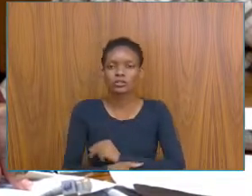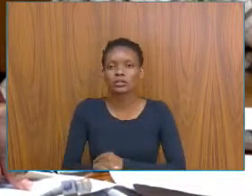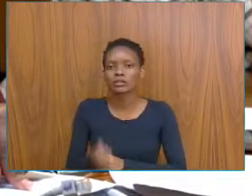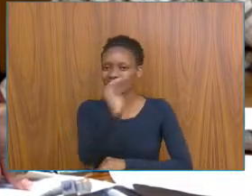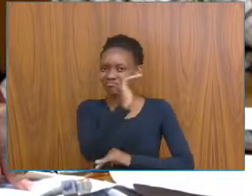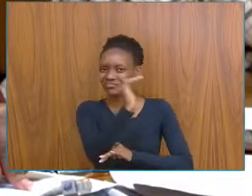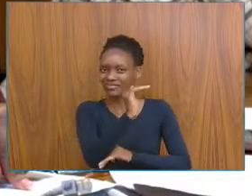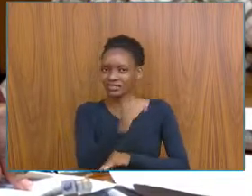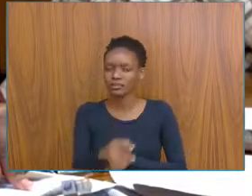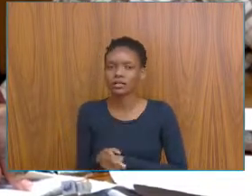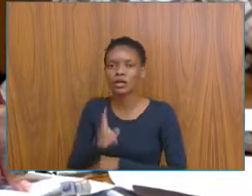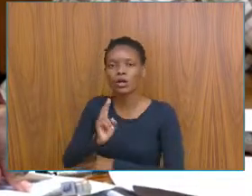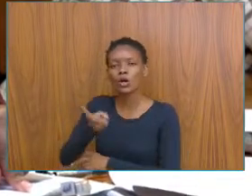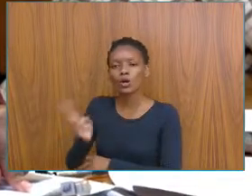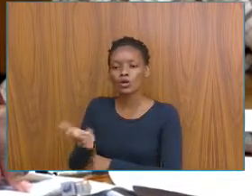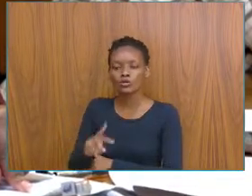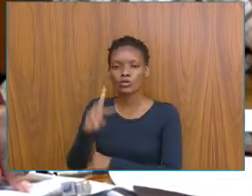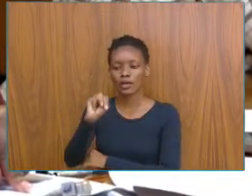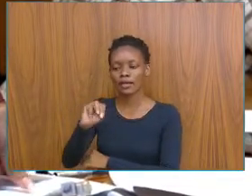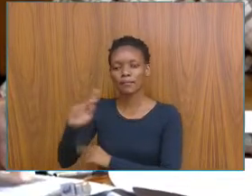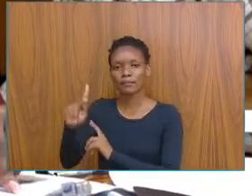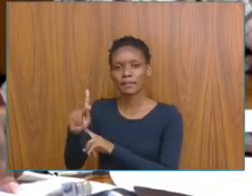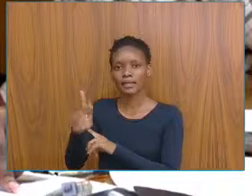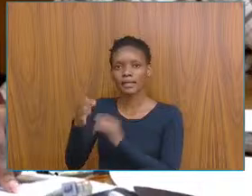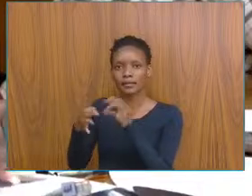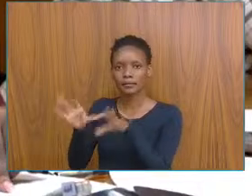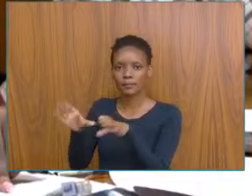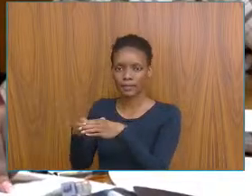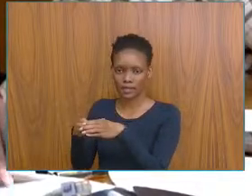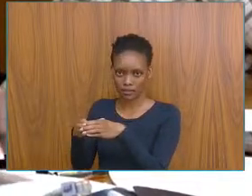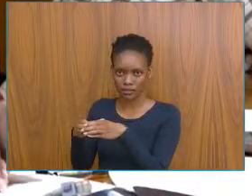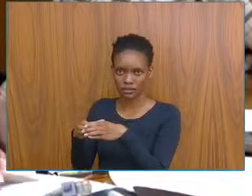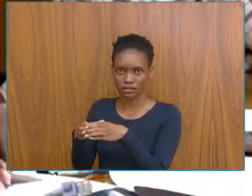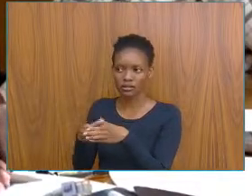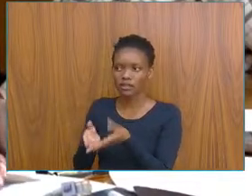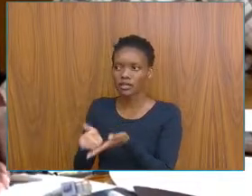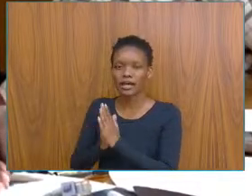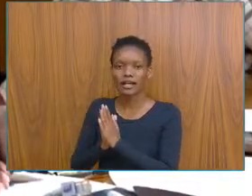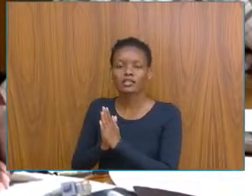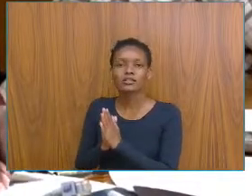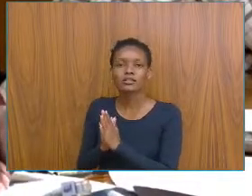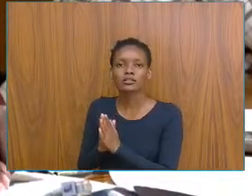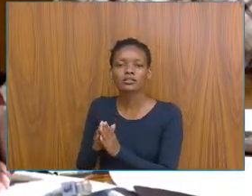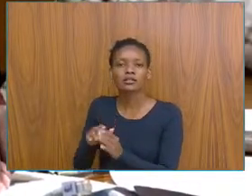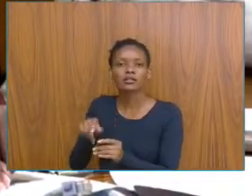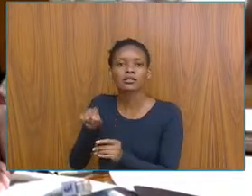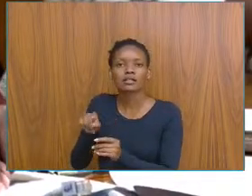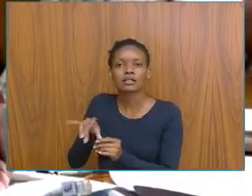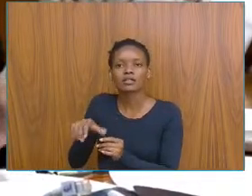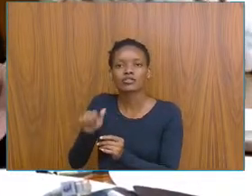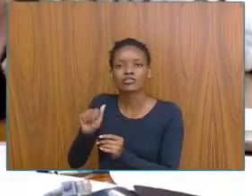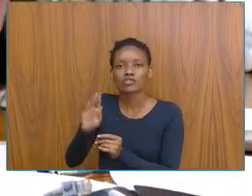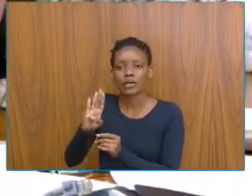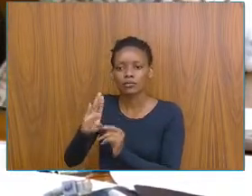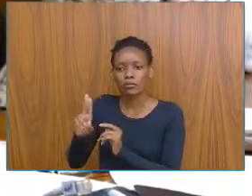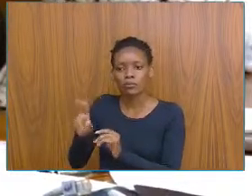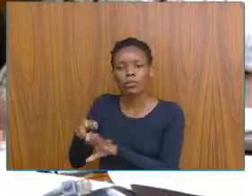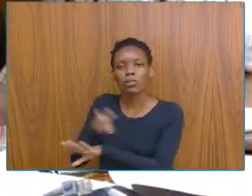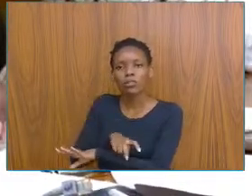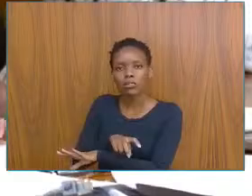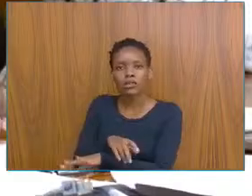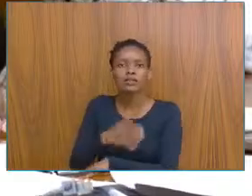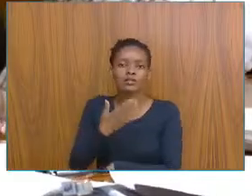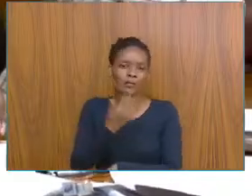the MK party has called for Commissioner Janet Love to step down. Just wanted your reaction to that. Yeah, thank